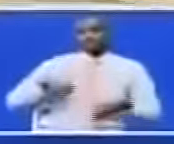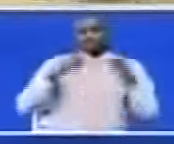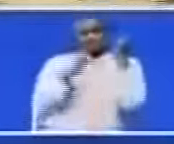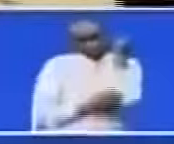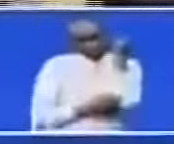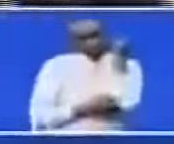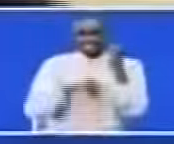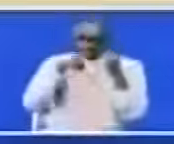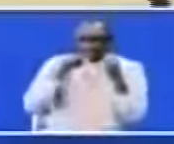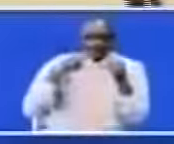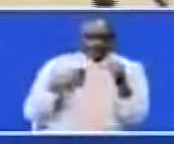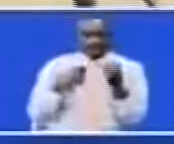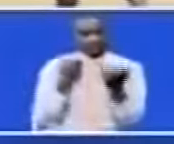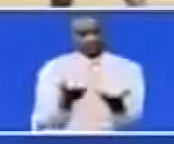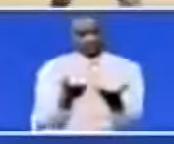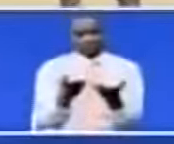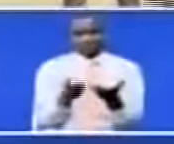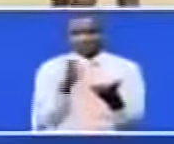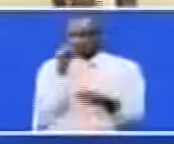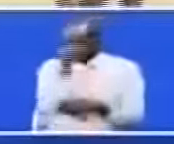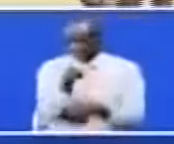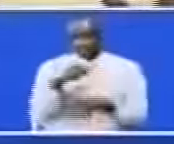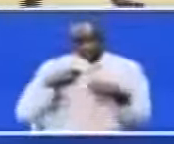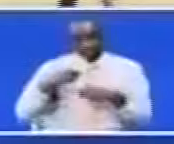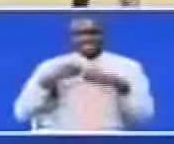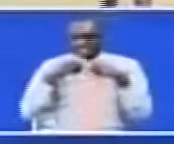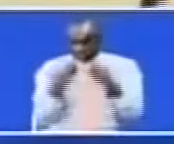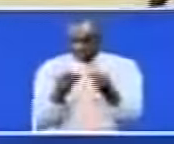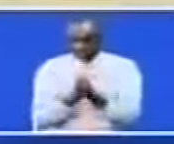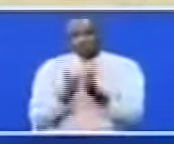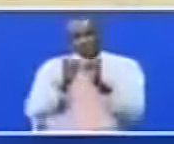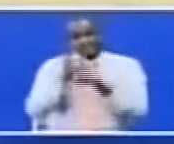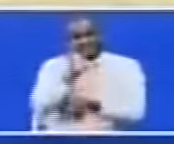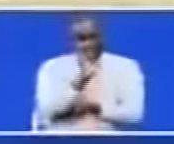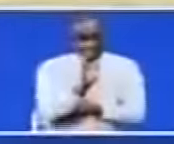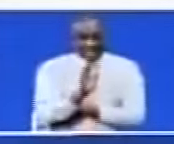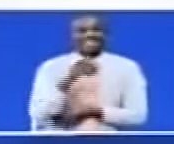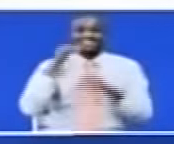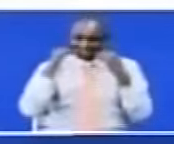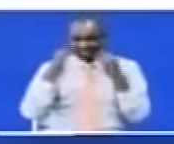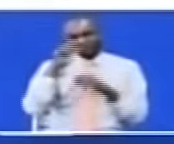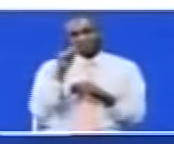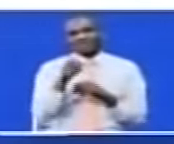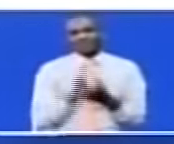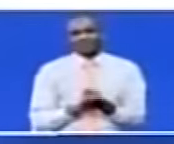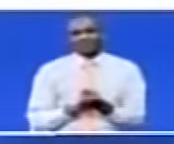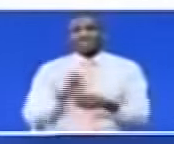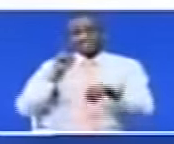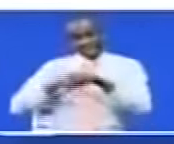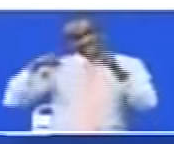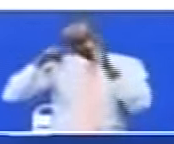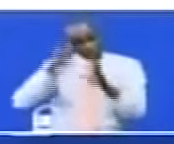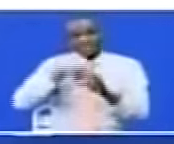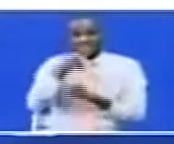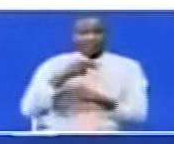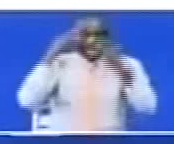in the urban settlements in Kenya, and with that they give the young stars and starlets a reason to smile. Tangu niingie rugby